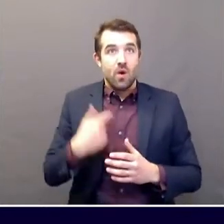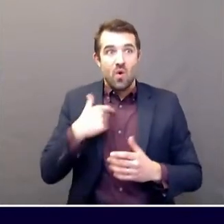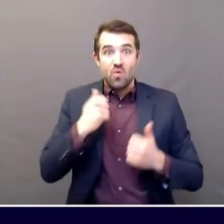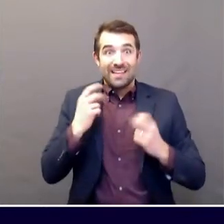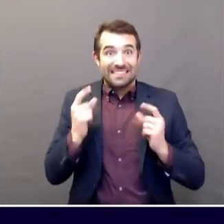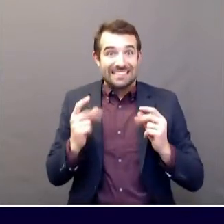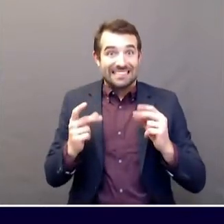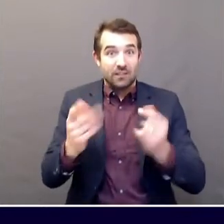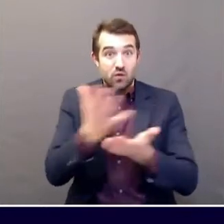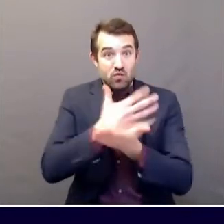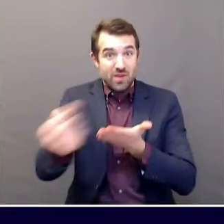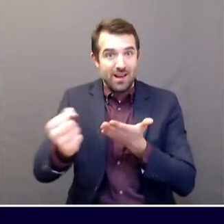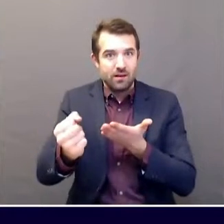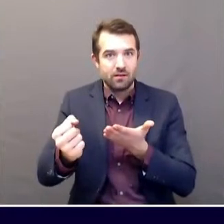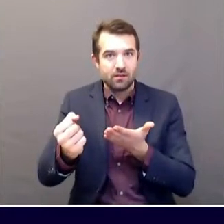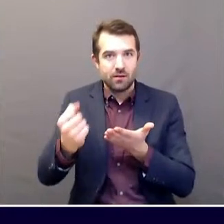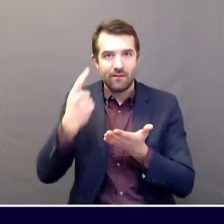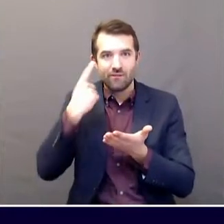safety.